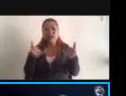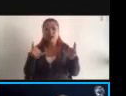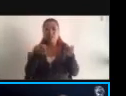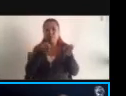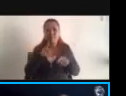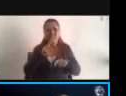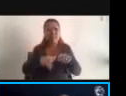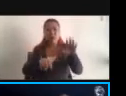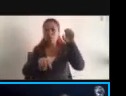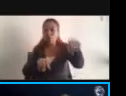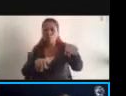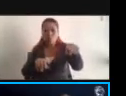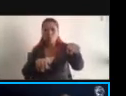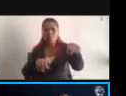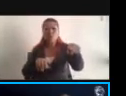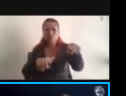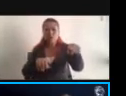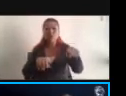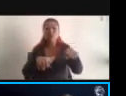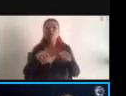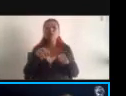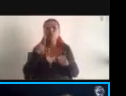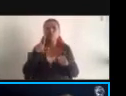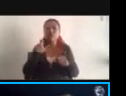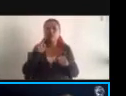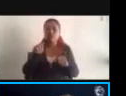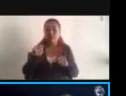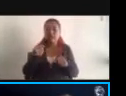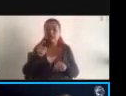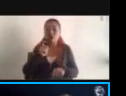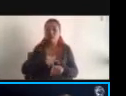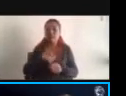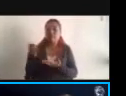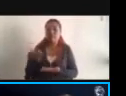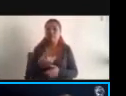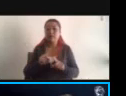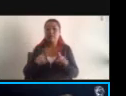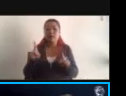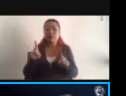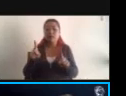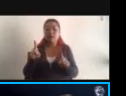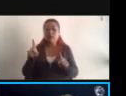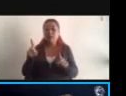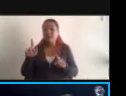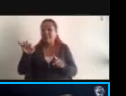on time, but didn't match up with the task needs.